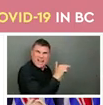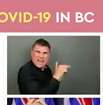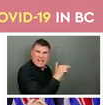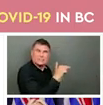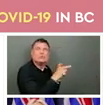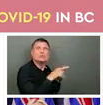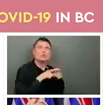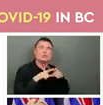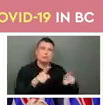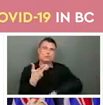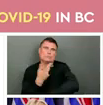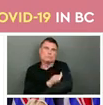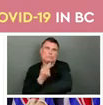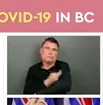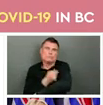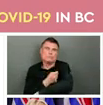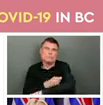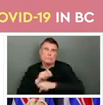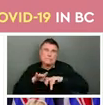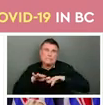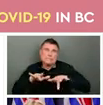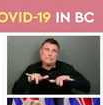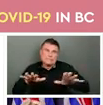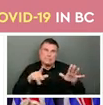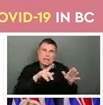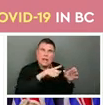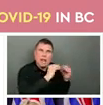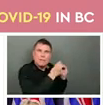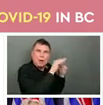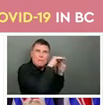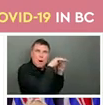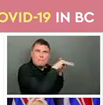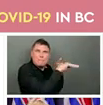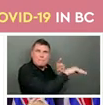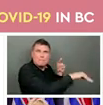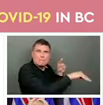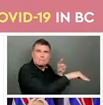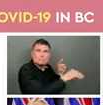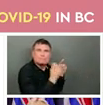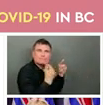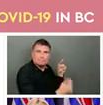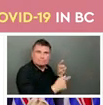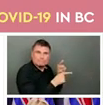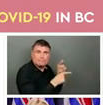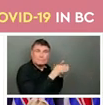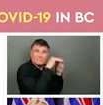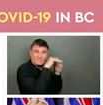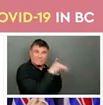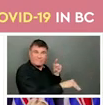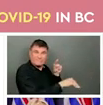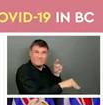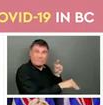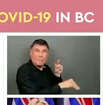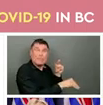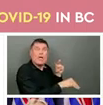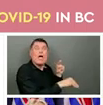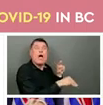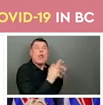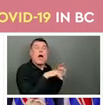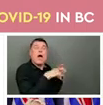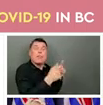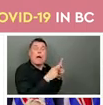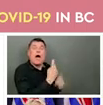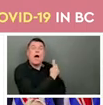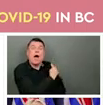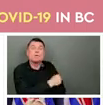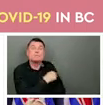of immunizations in the population across BC. And lagging that, but also decreasing, is hospitalizations. And another thing that